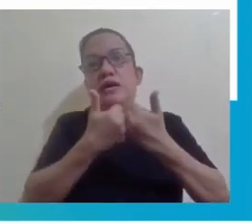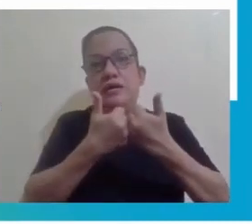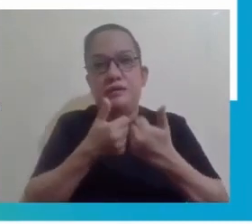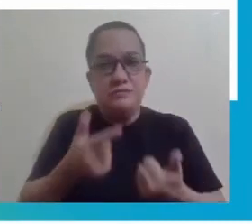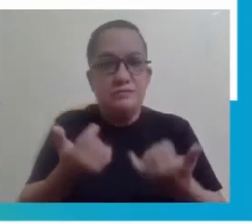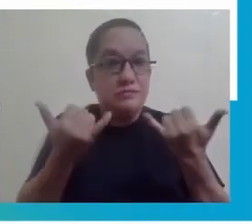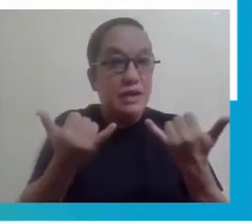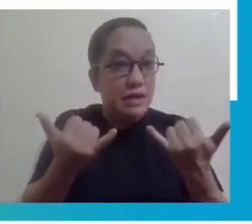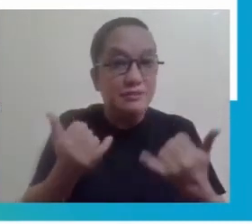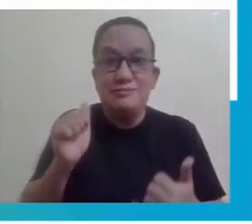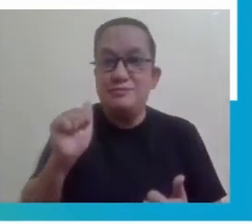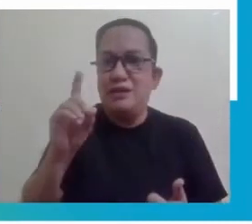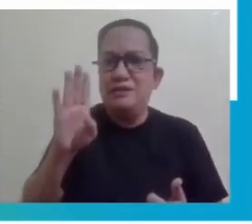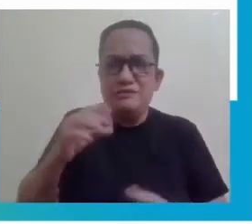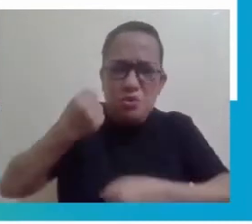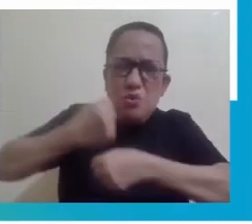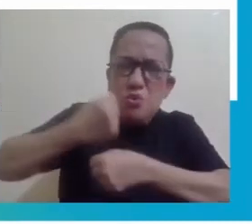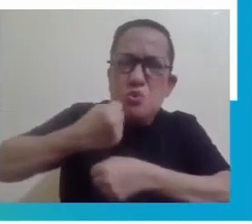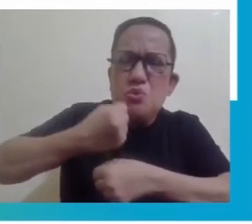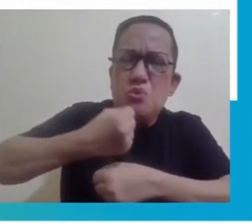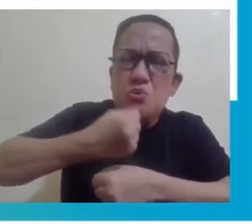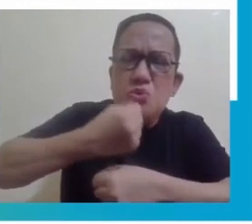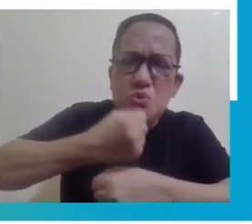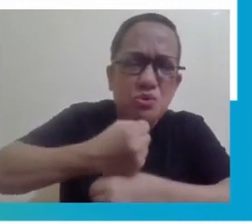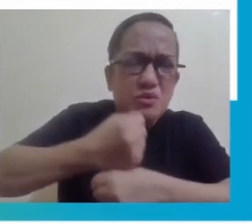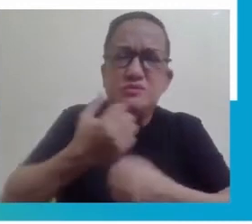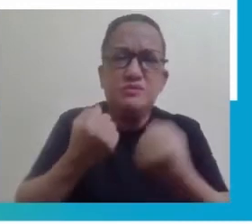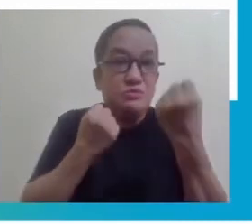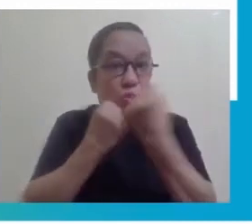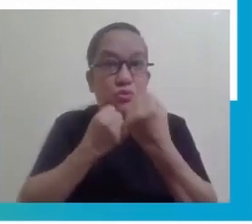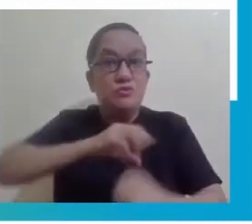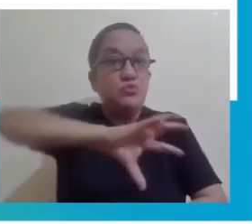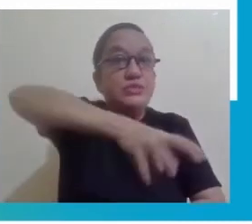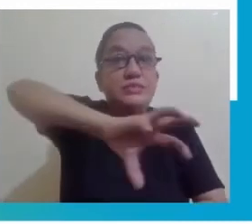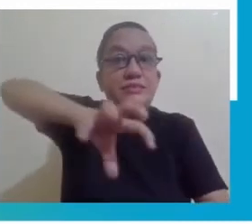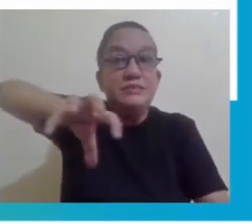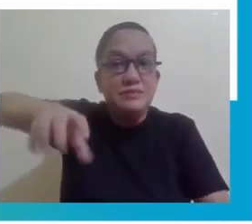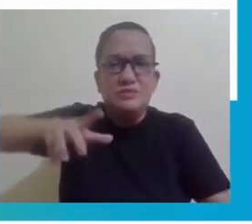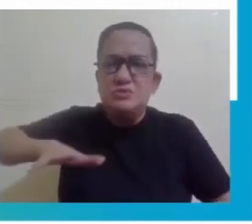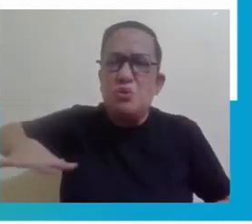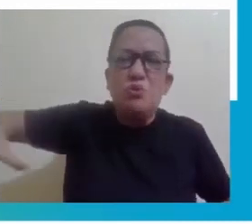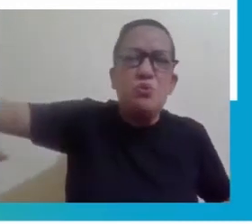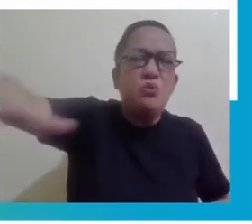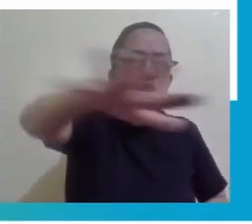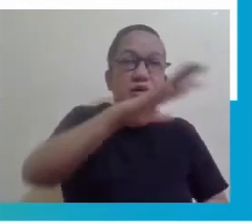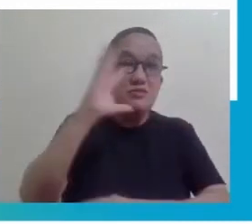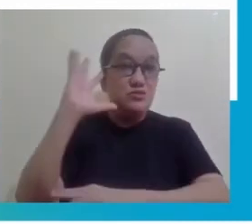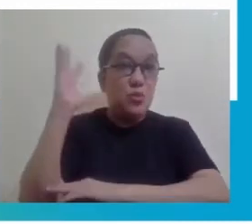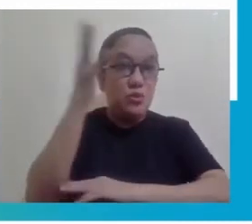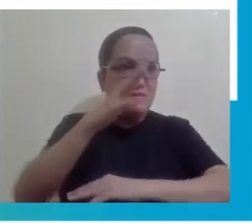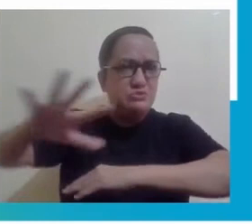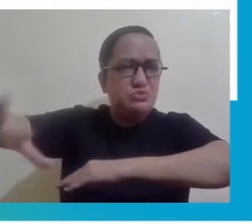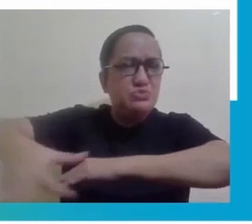support countries to tackle ecosystems degradation and biodiversity losses. We are in the process of